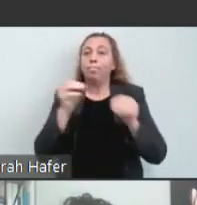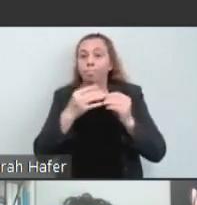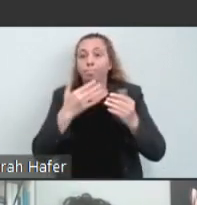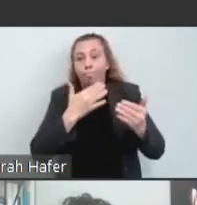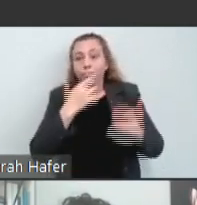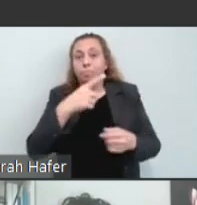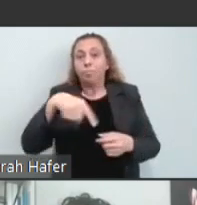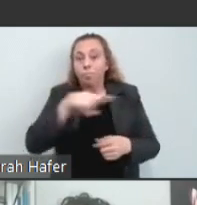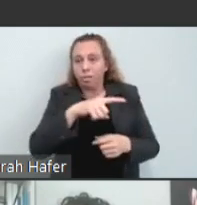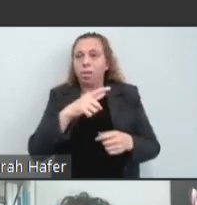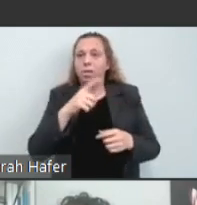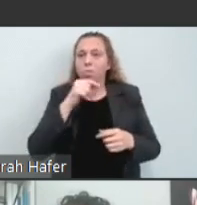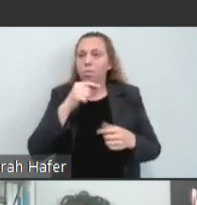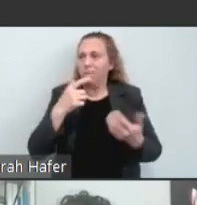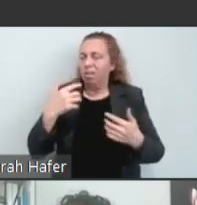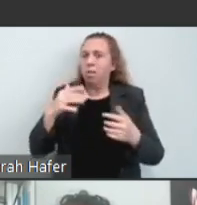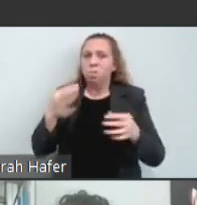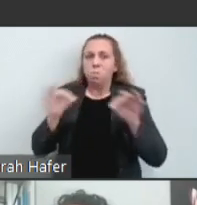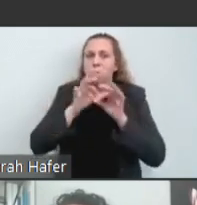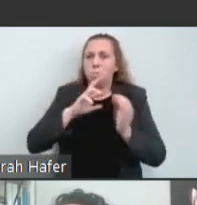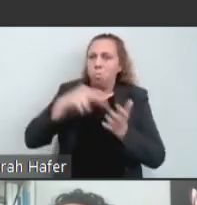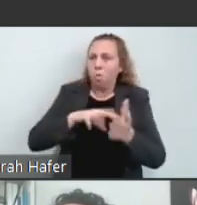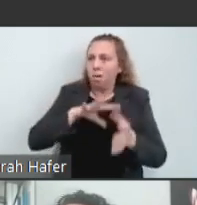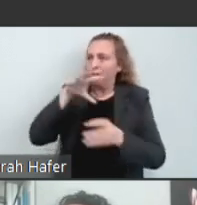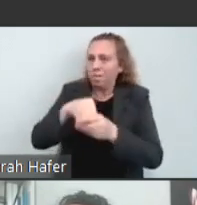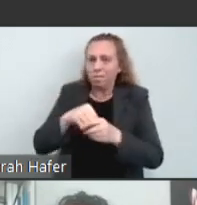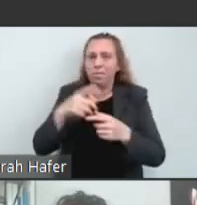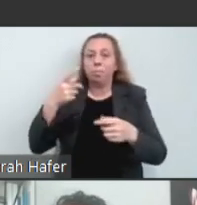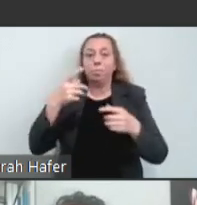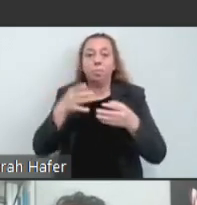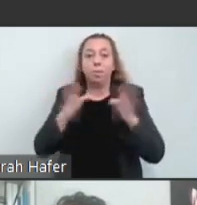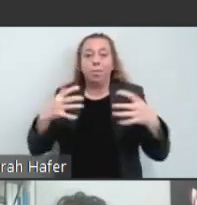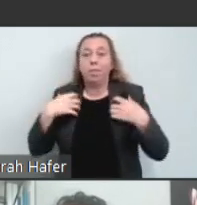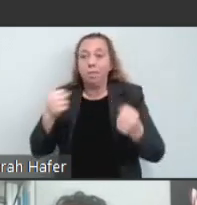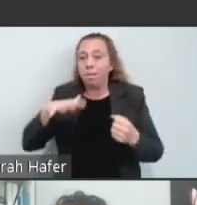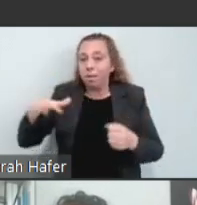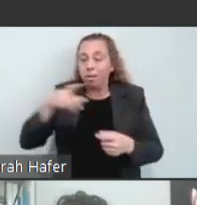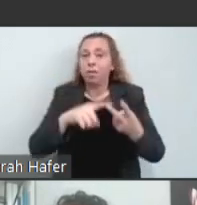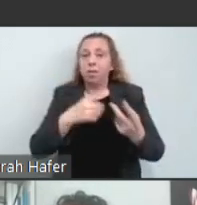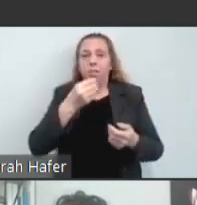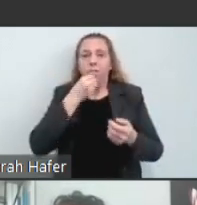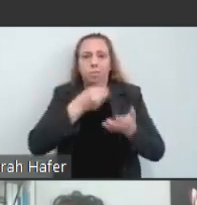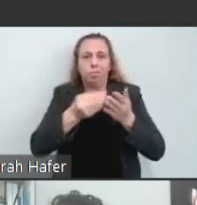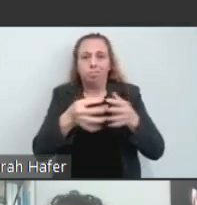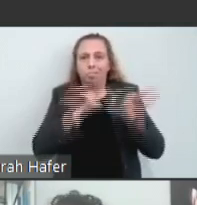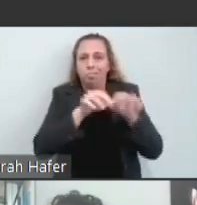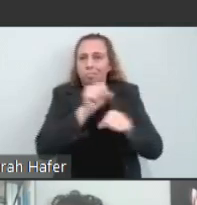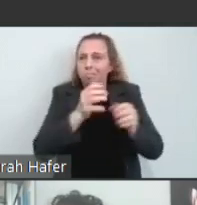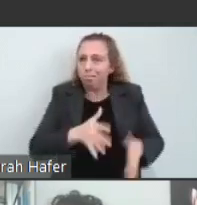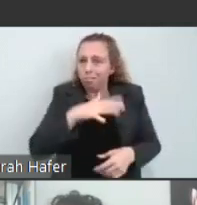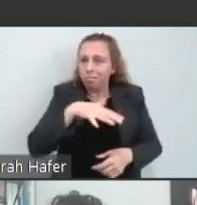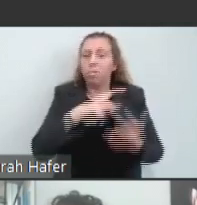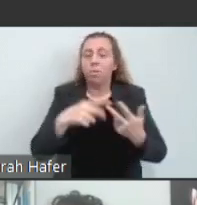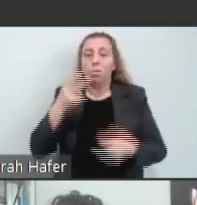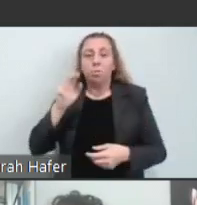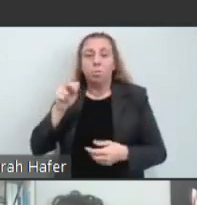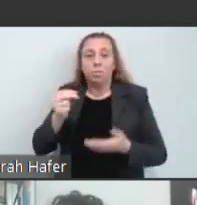health, grocery stores, and health and human services to care for others. You've made a life-saving